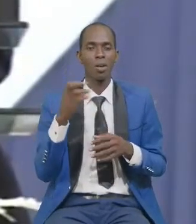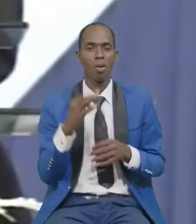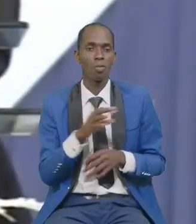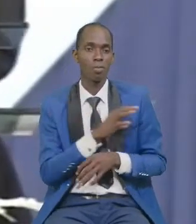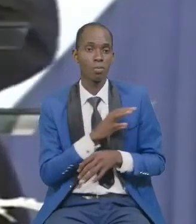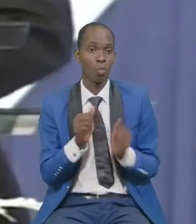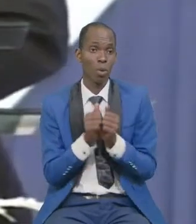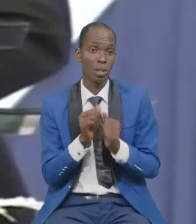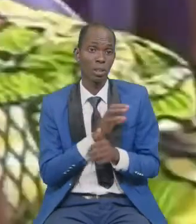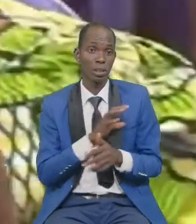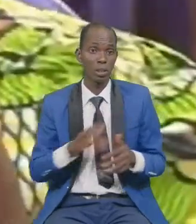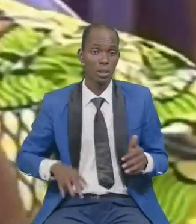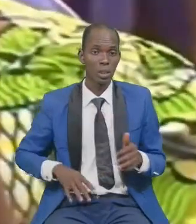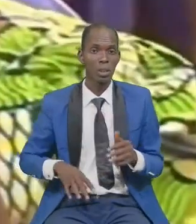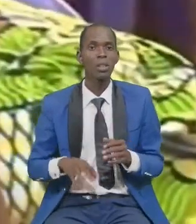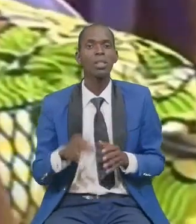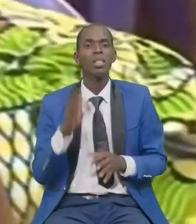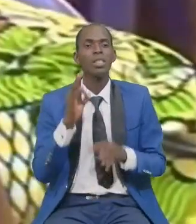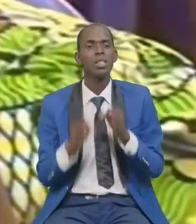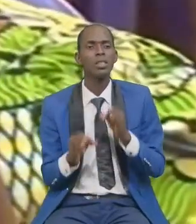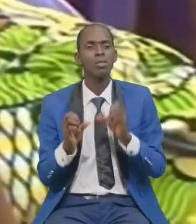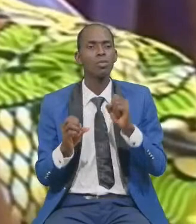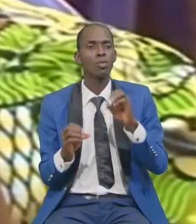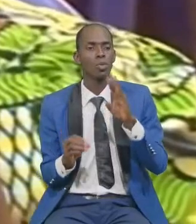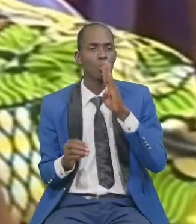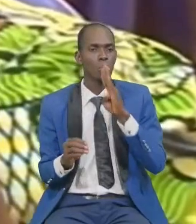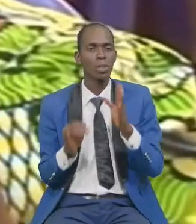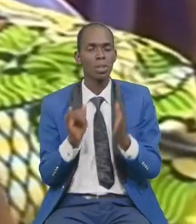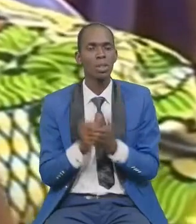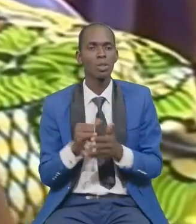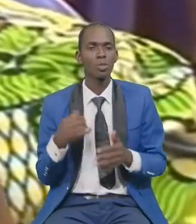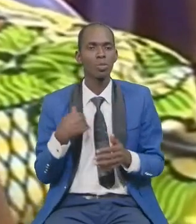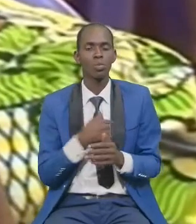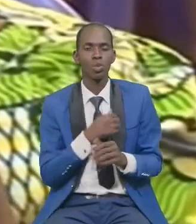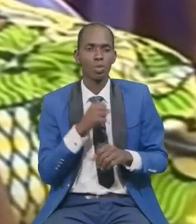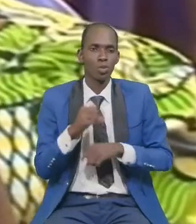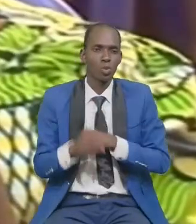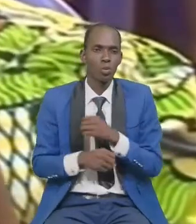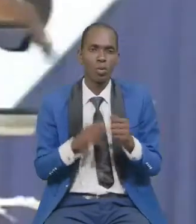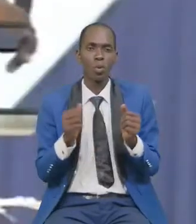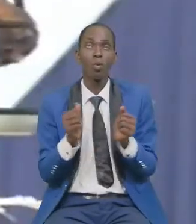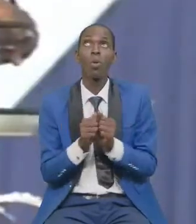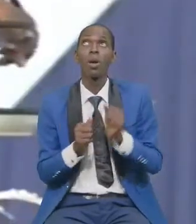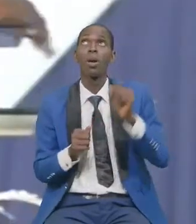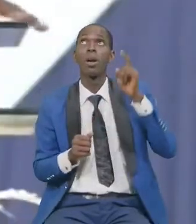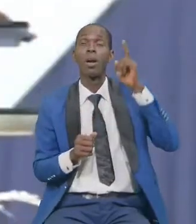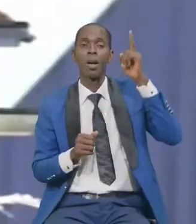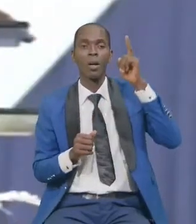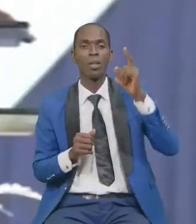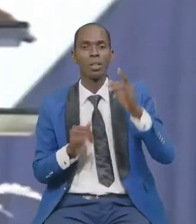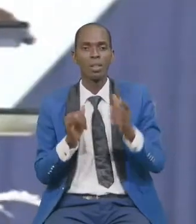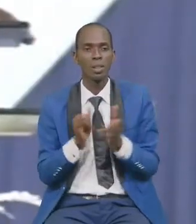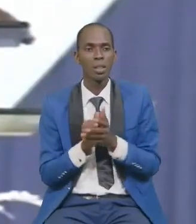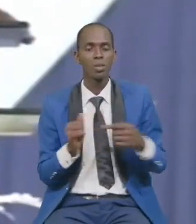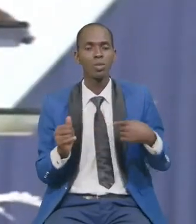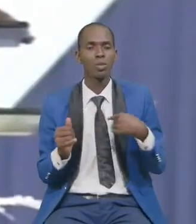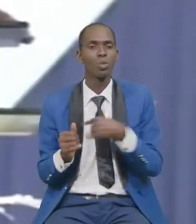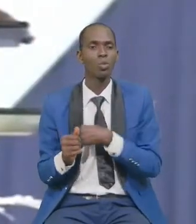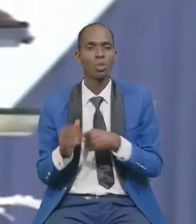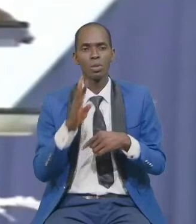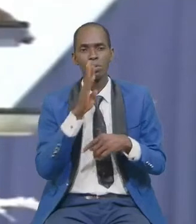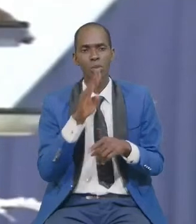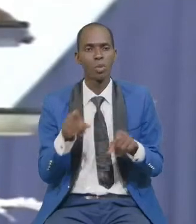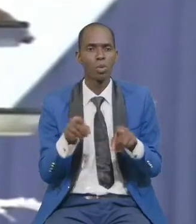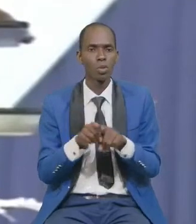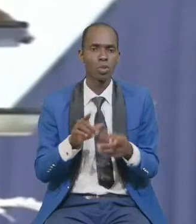be that we suffer with him, that we may also be